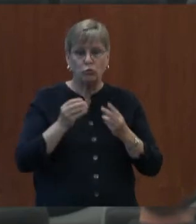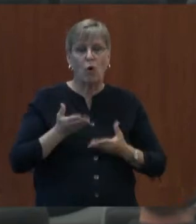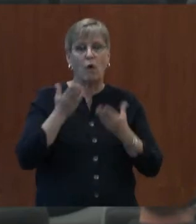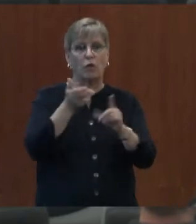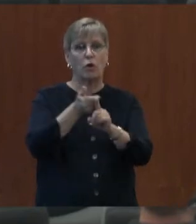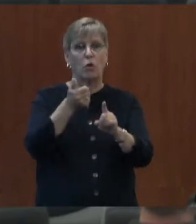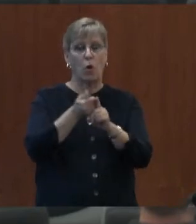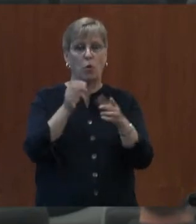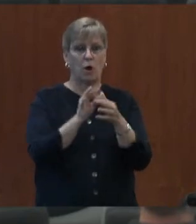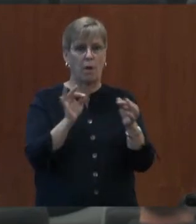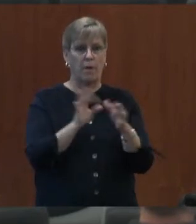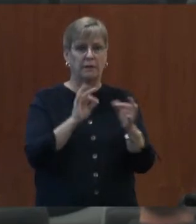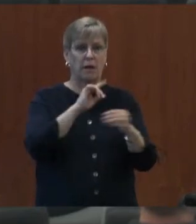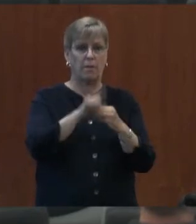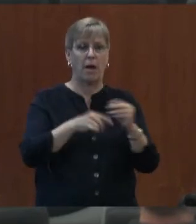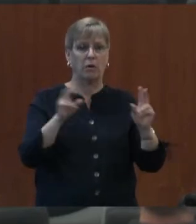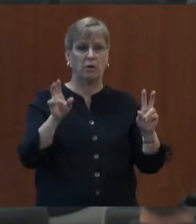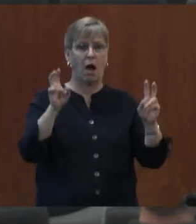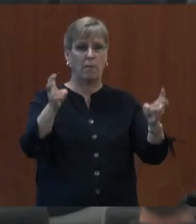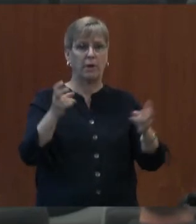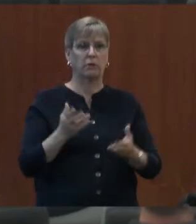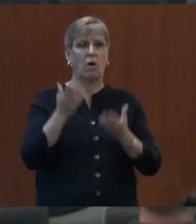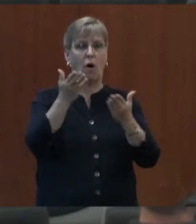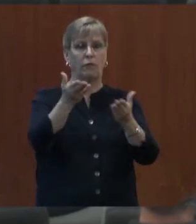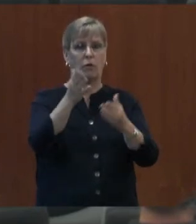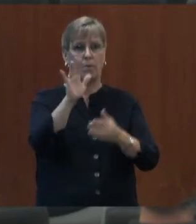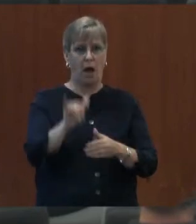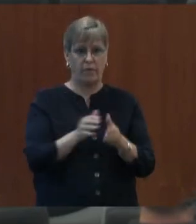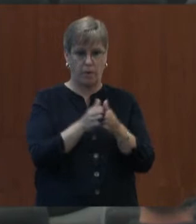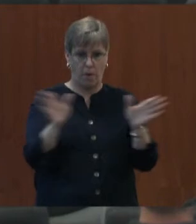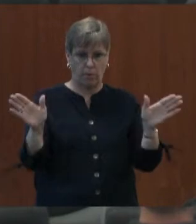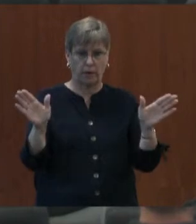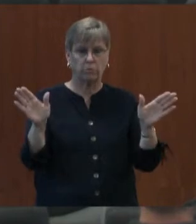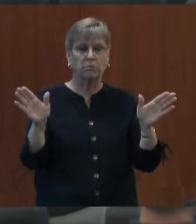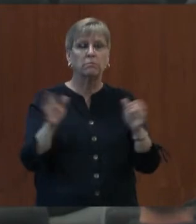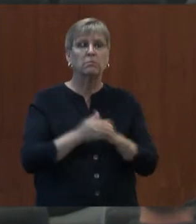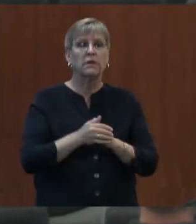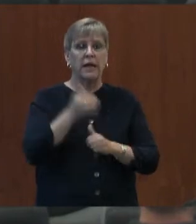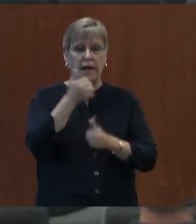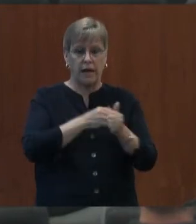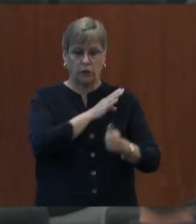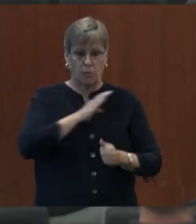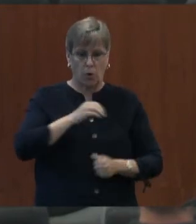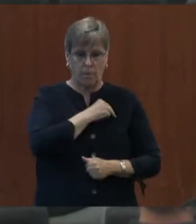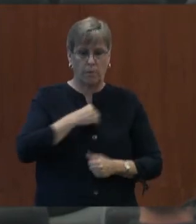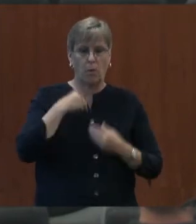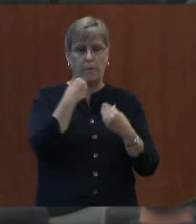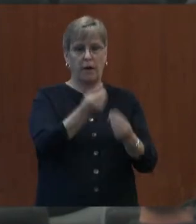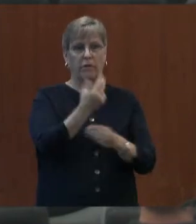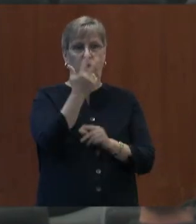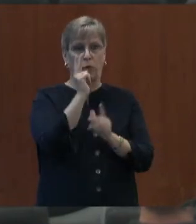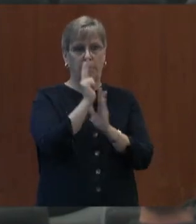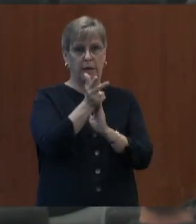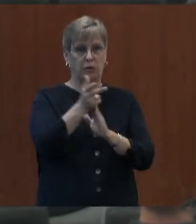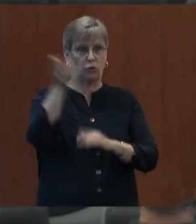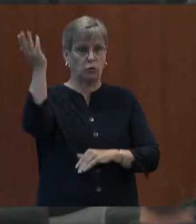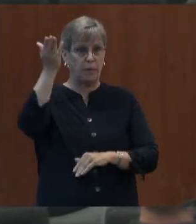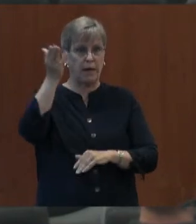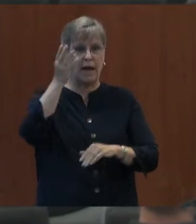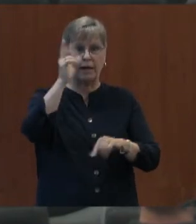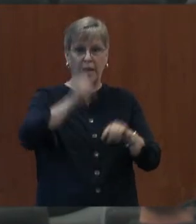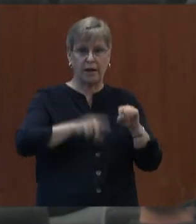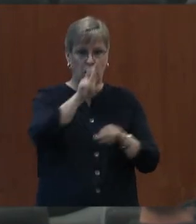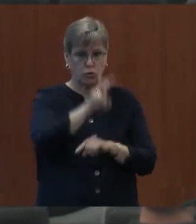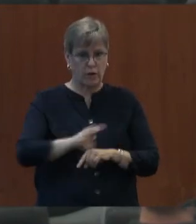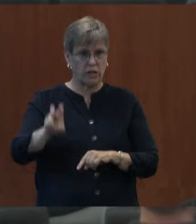concerning topics presented by the public. Each board member will be given 3 minutes to speak and may not transfer his or